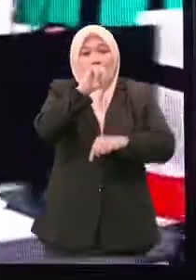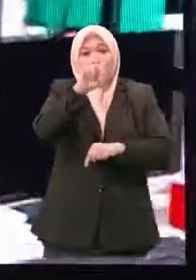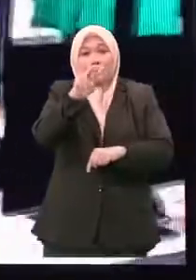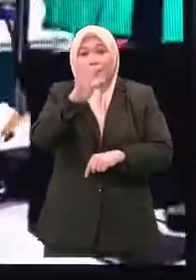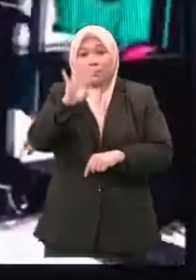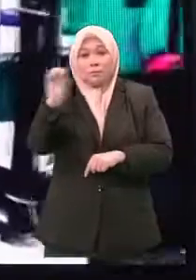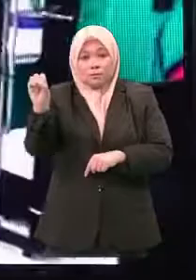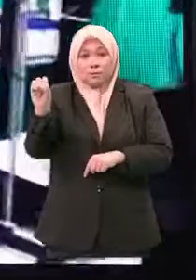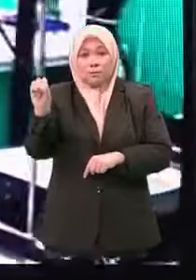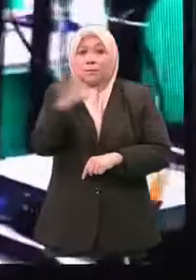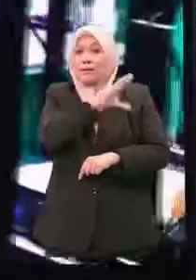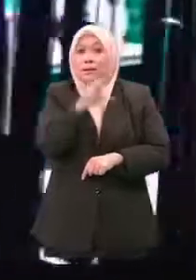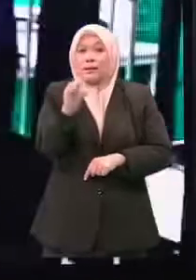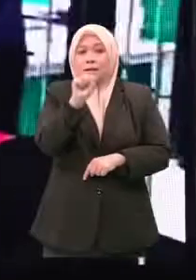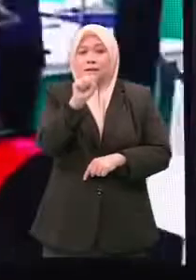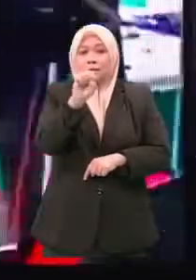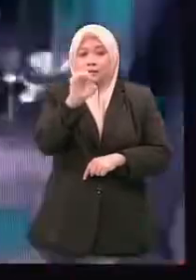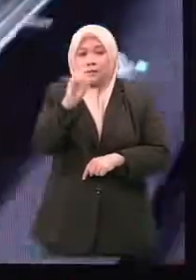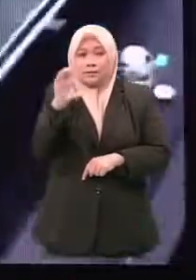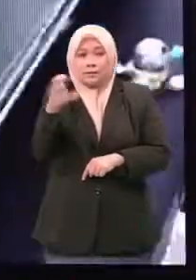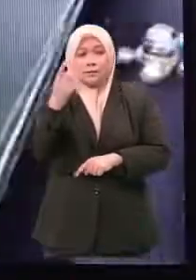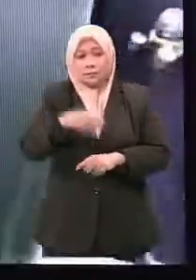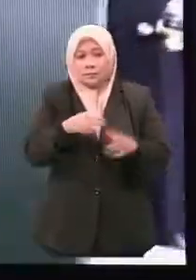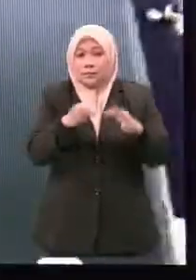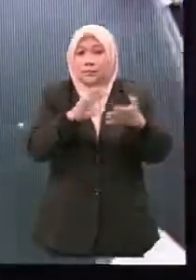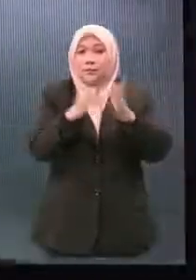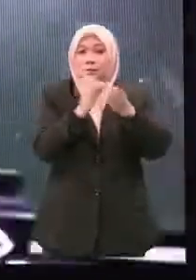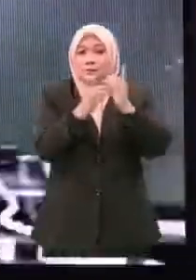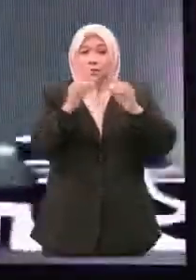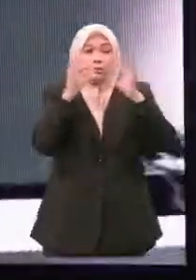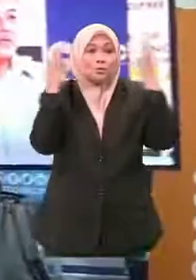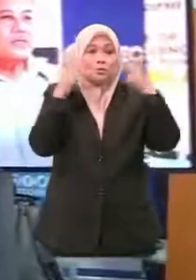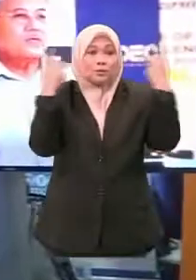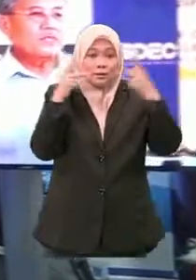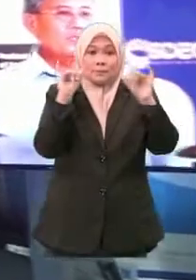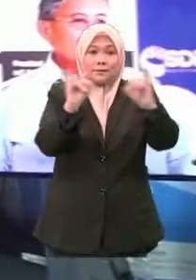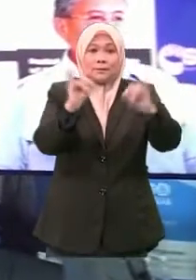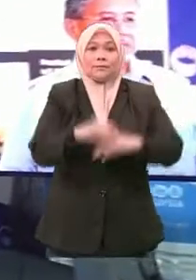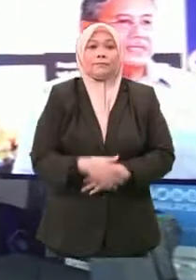4.0 MTDC dan SDEC di Tegas Digital Village Kuching pada Isnin.